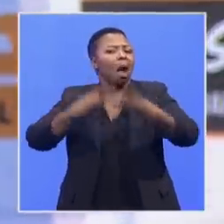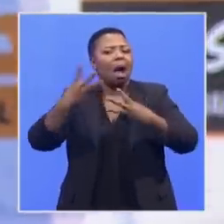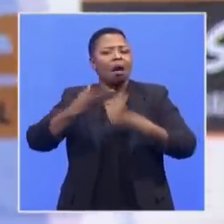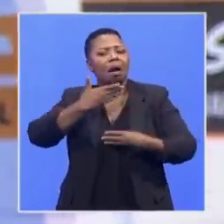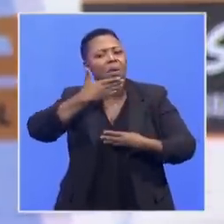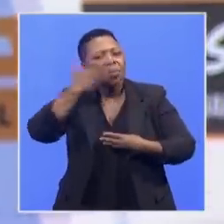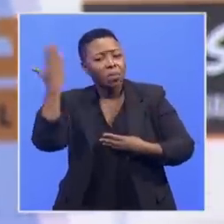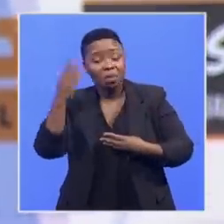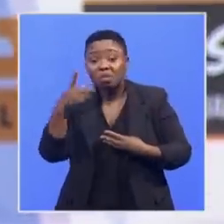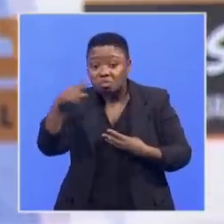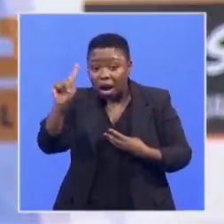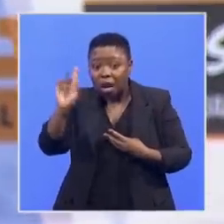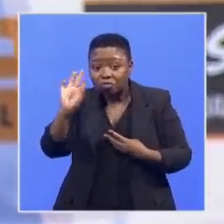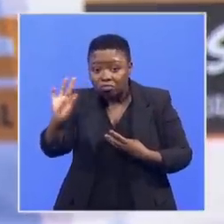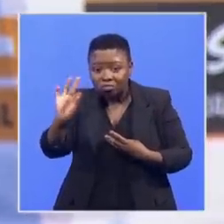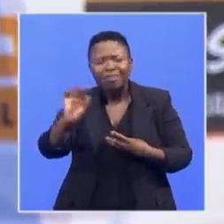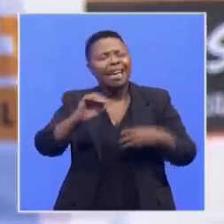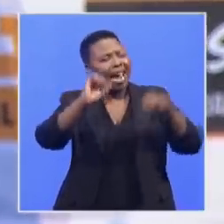Akere go bialo.